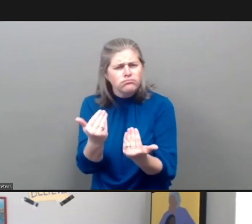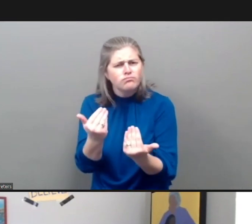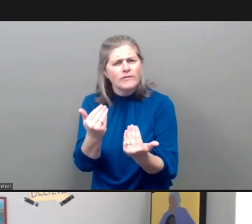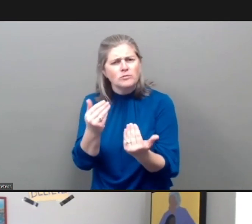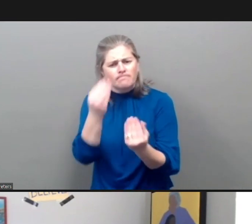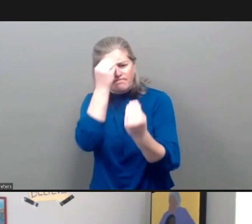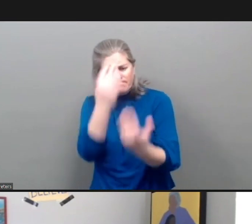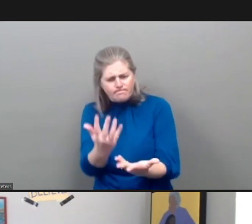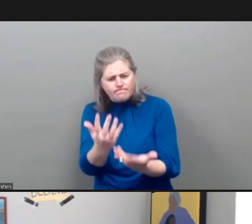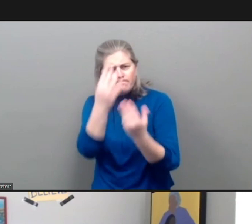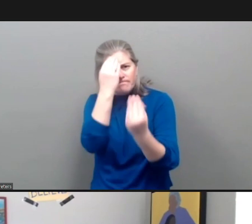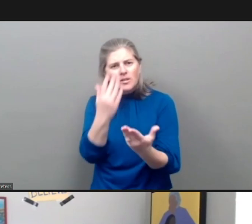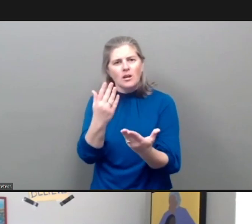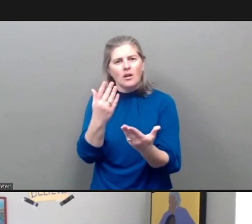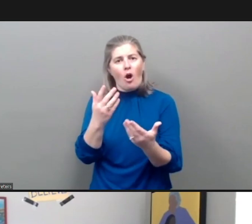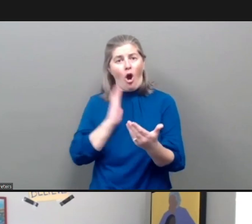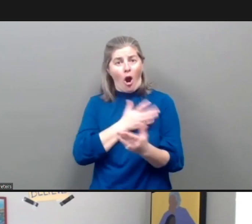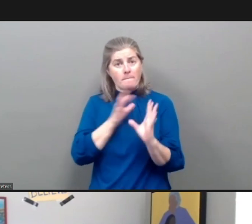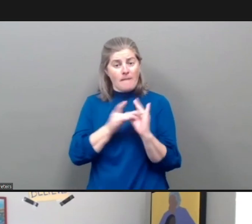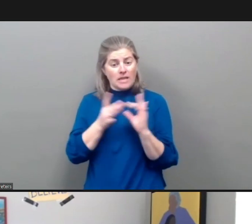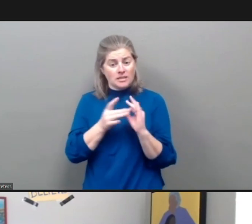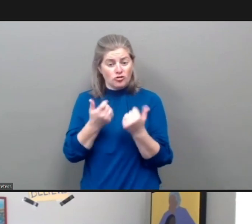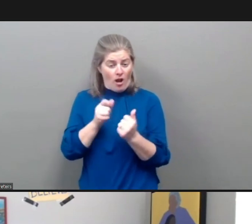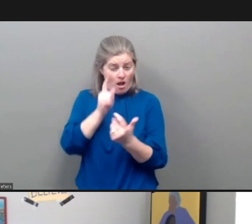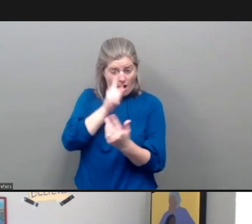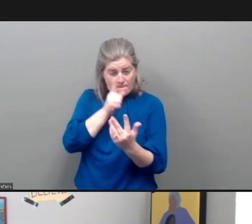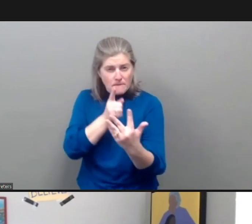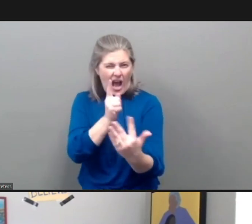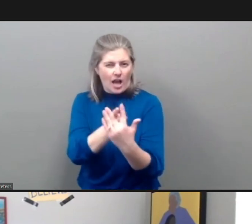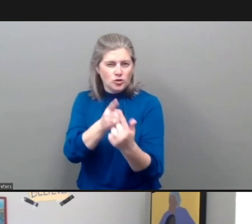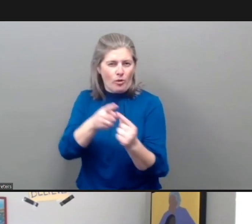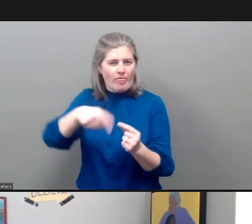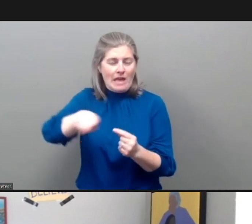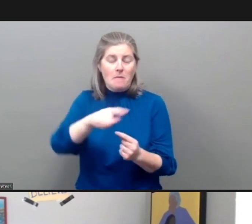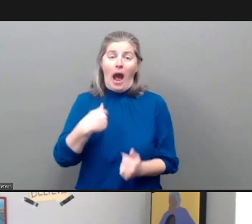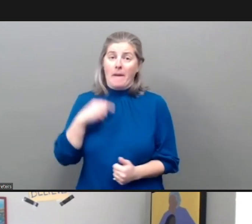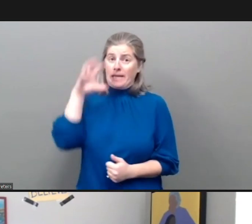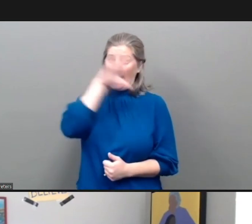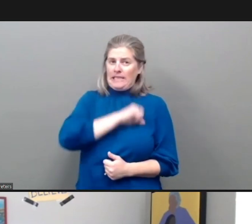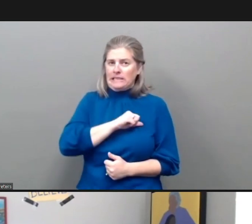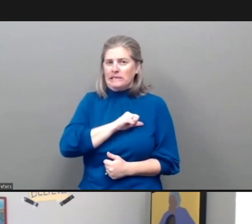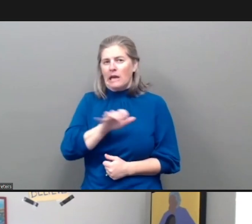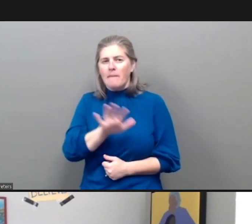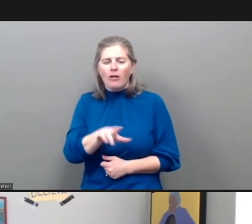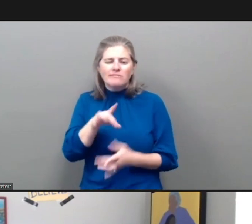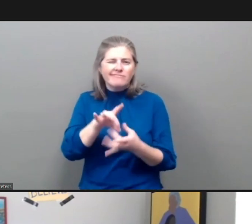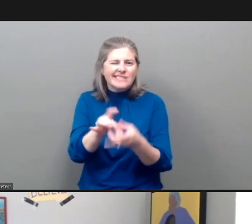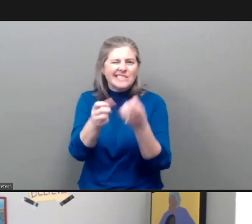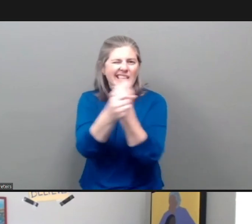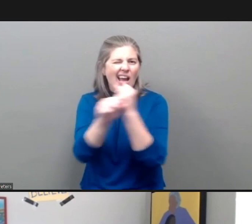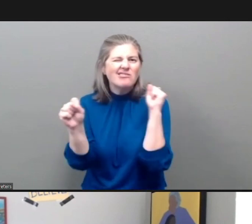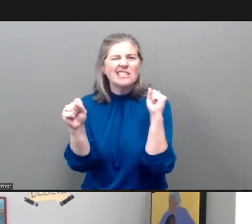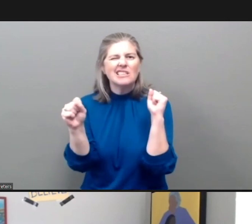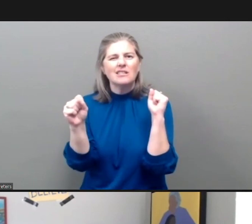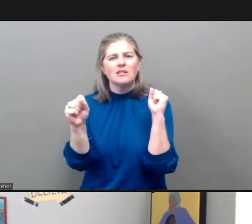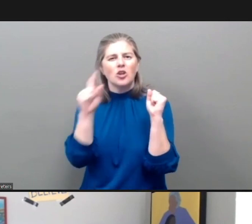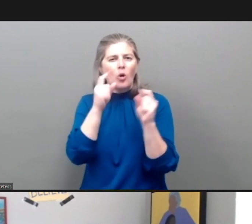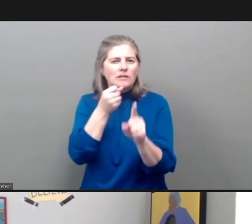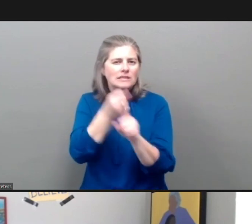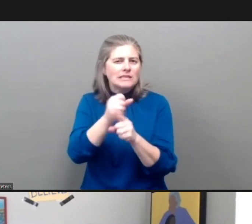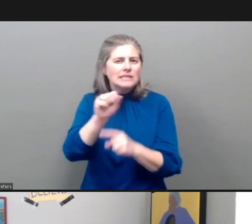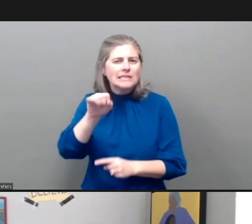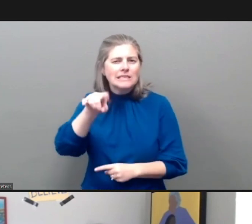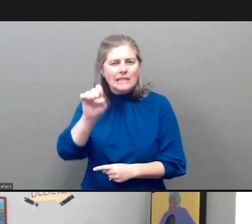then we'll gear our messaging. And I'm just guessing it's about safety and, you know, side effects